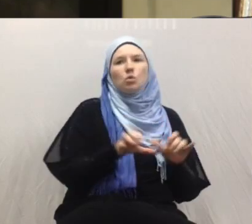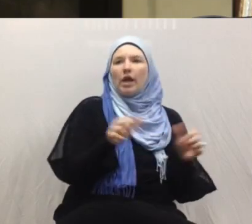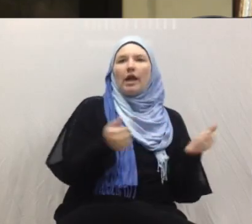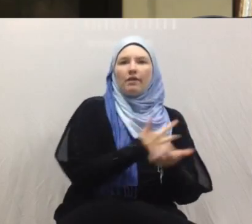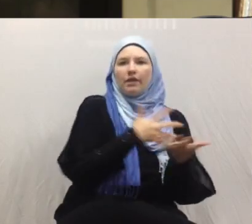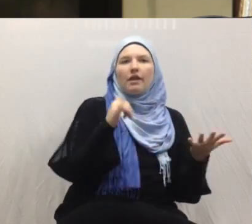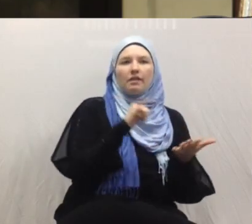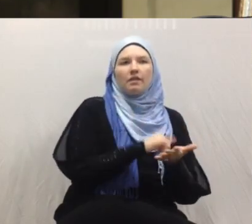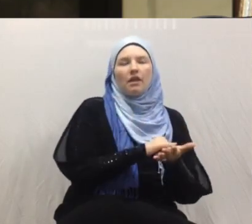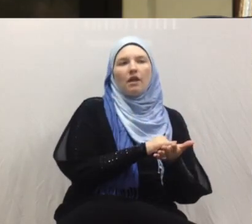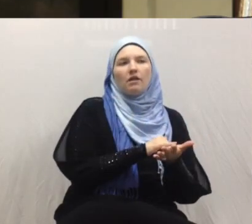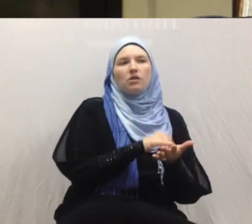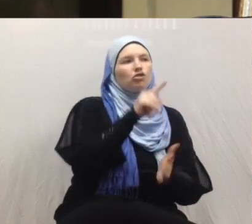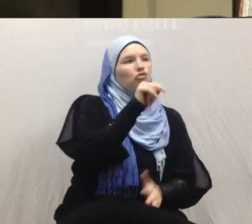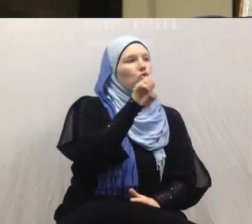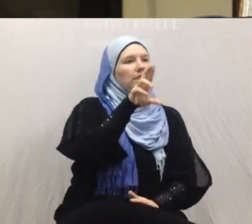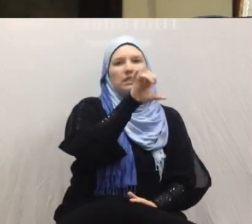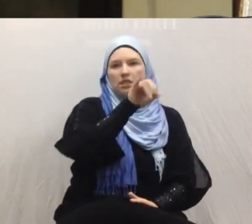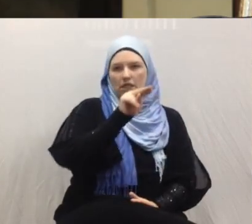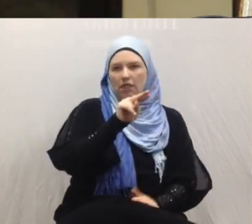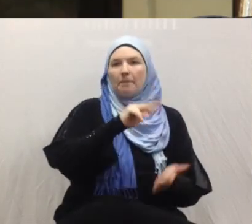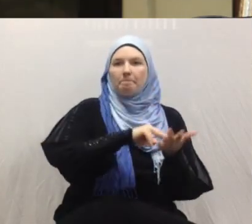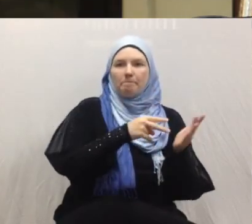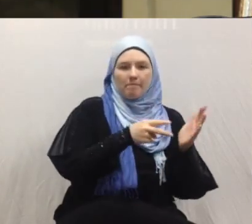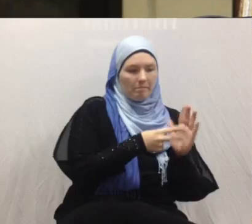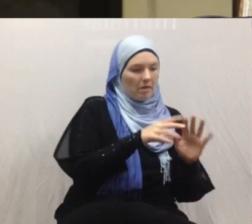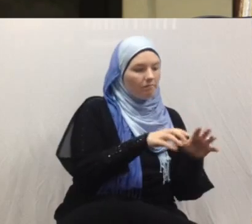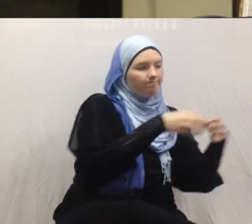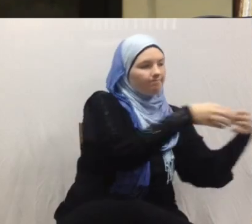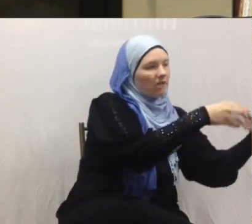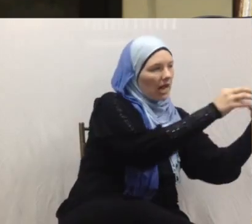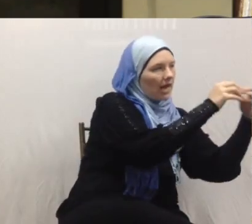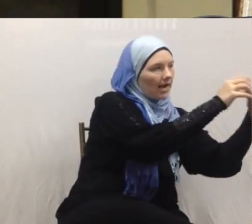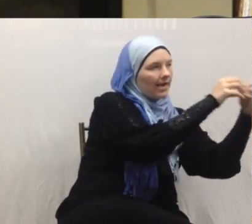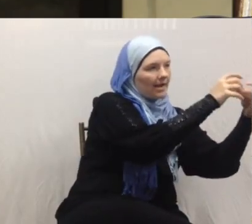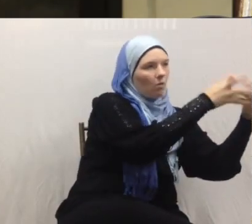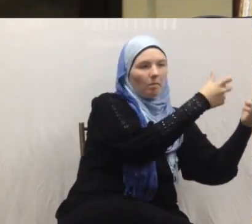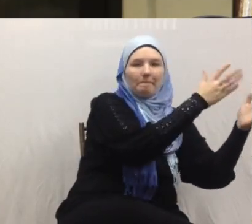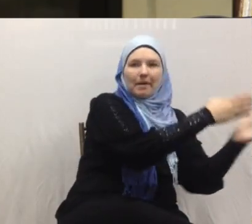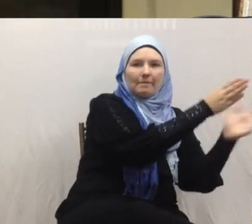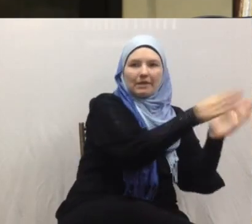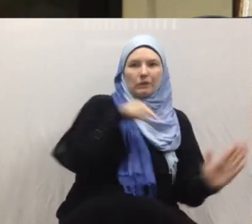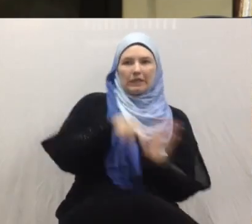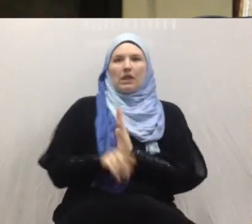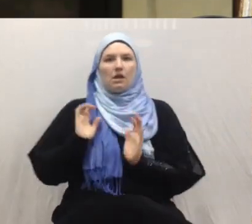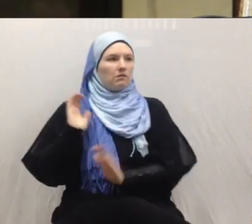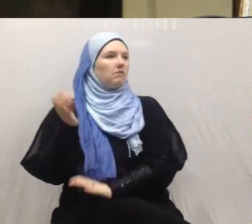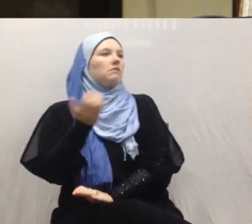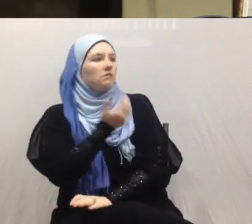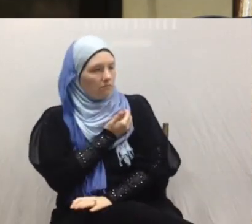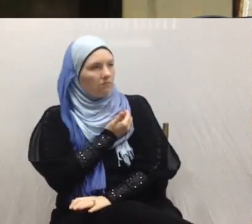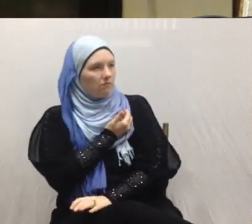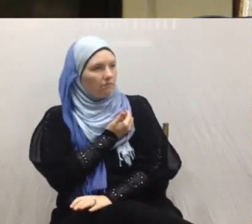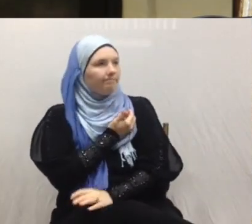that constitutes treason to the entire society. And in those cases, the Jewish community leaders,